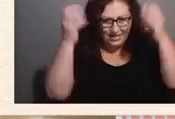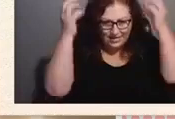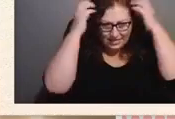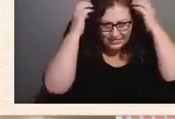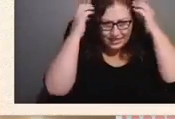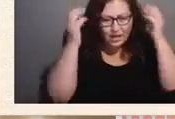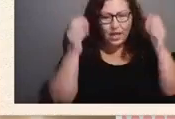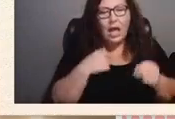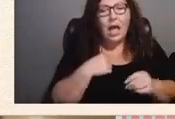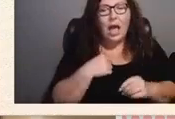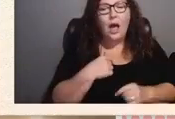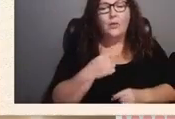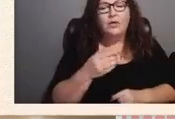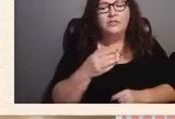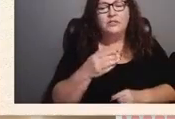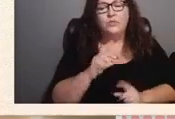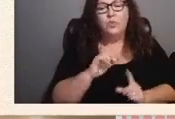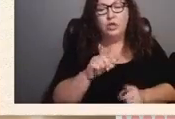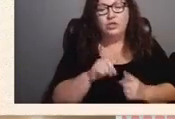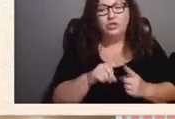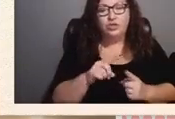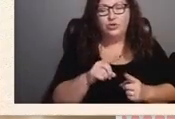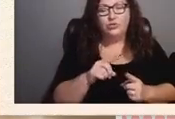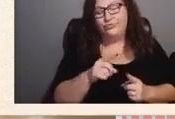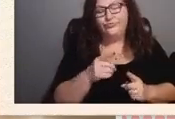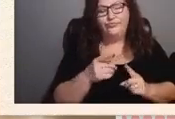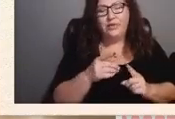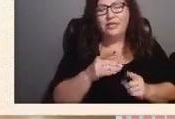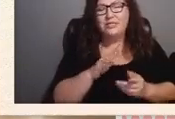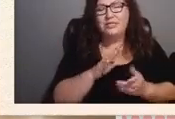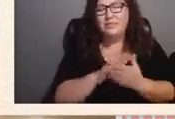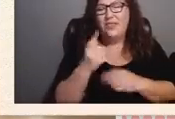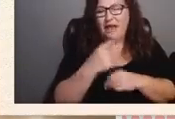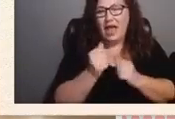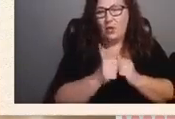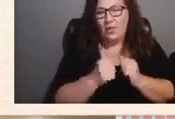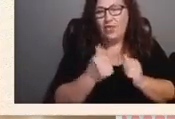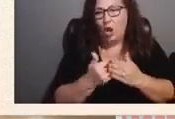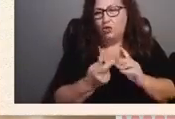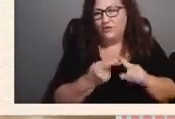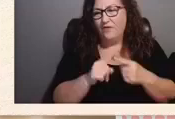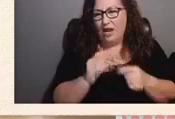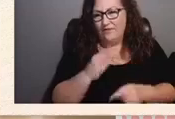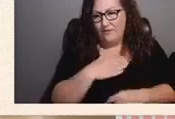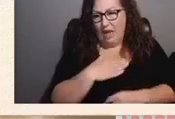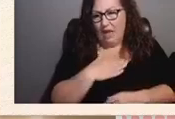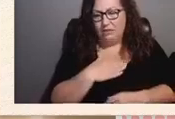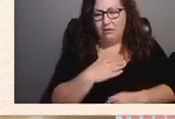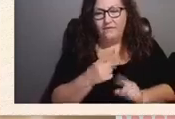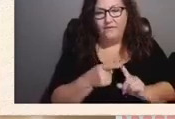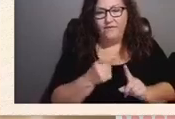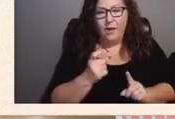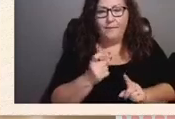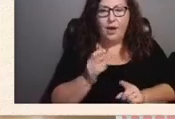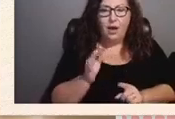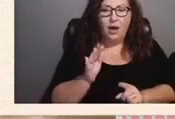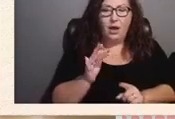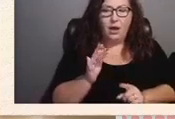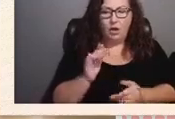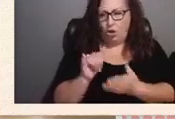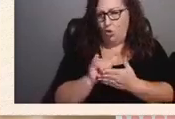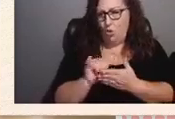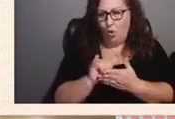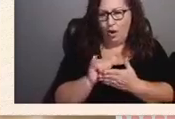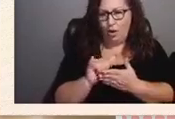spending the day with a friend of mine, a very close friend of mine from New York.